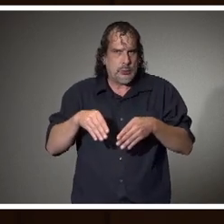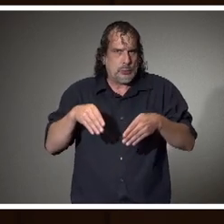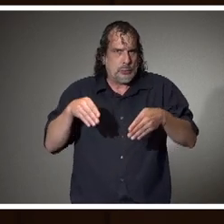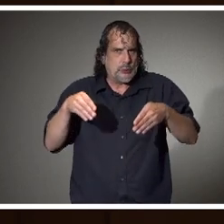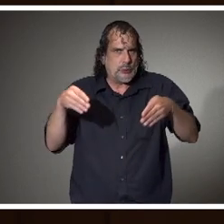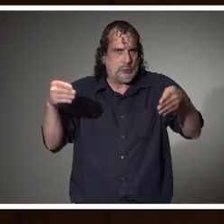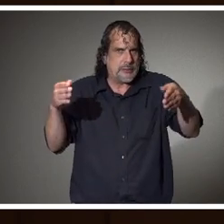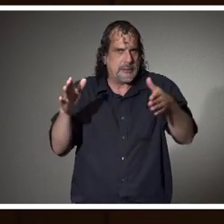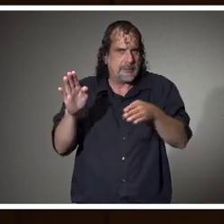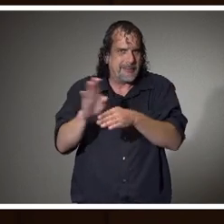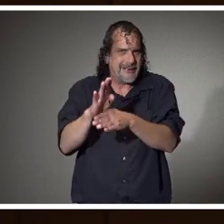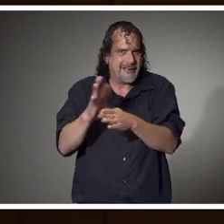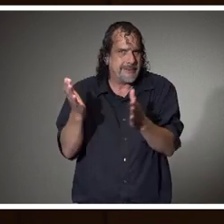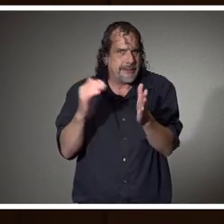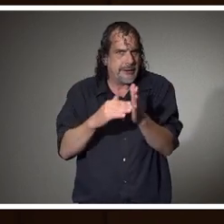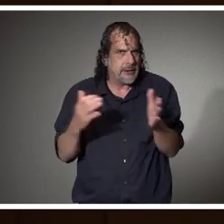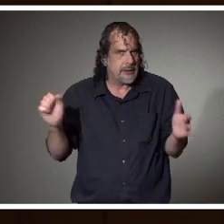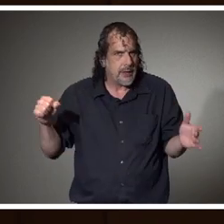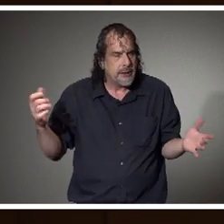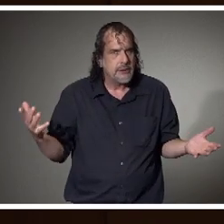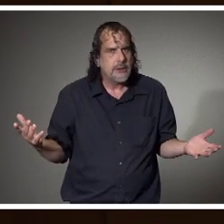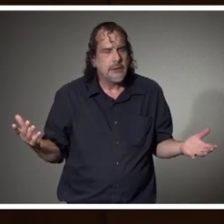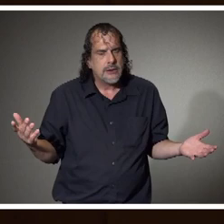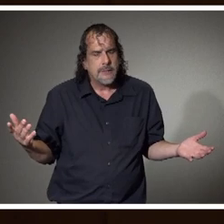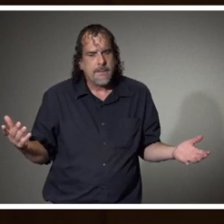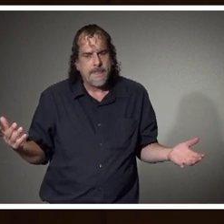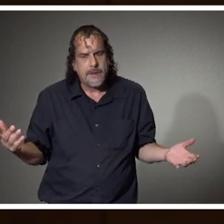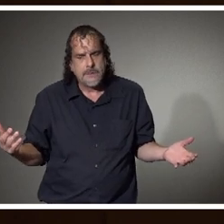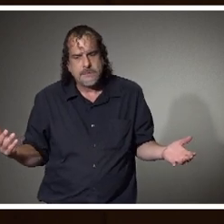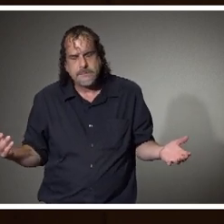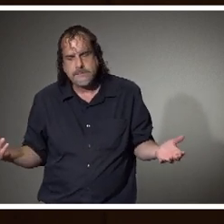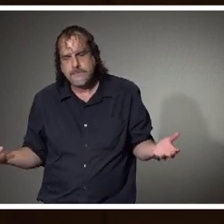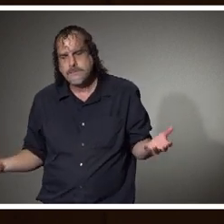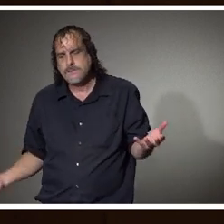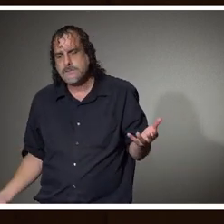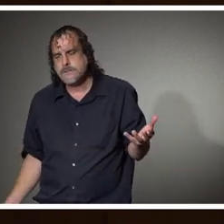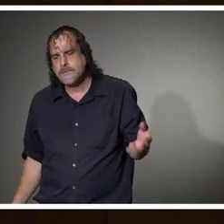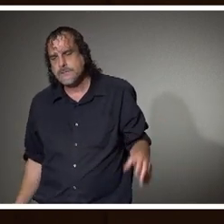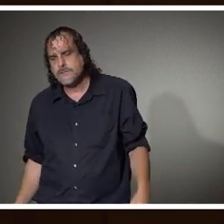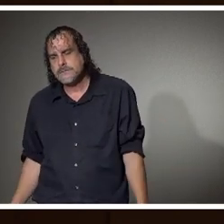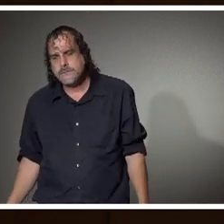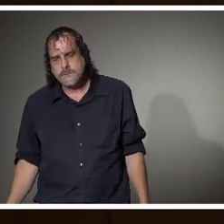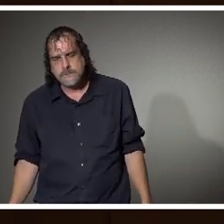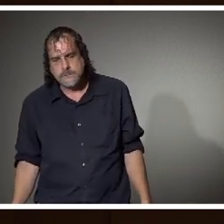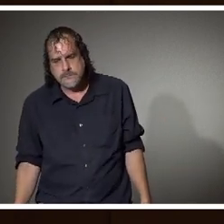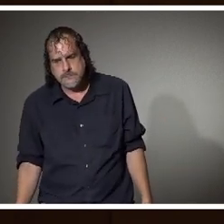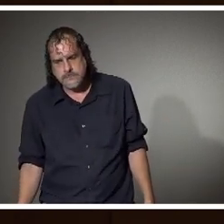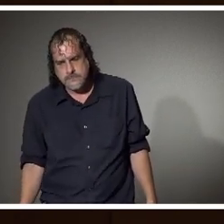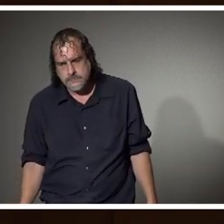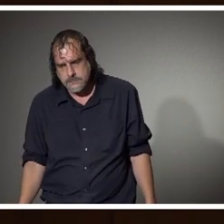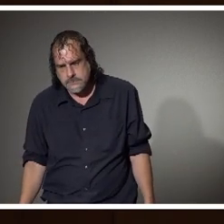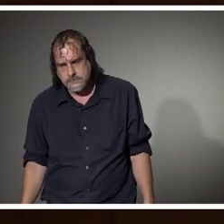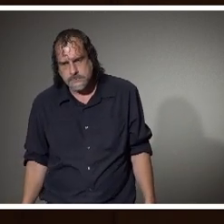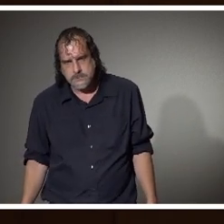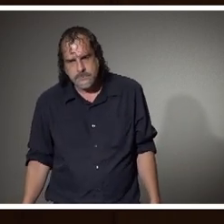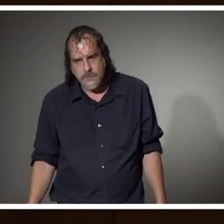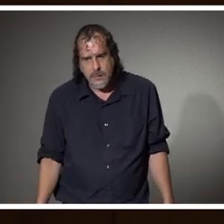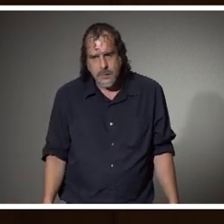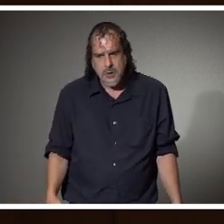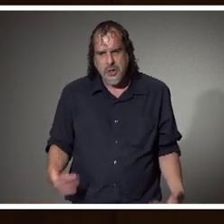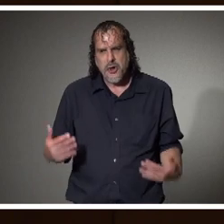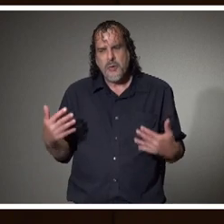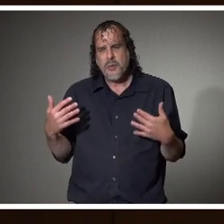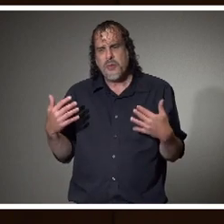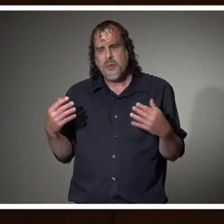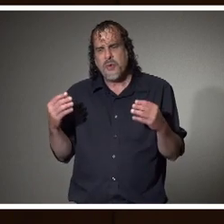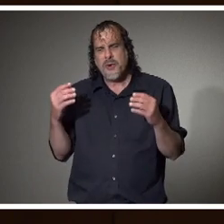and the businesses and all that sort of thing. So more information will be here, you know, day